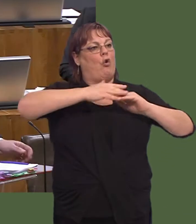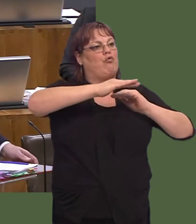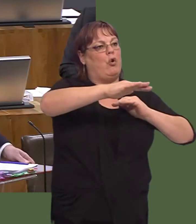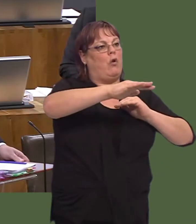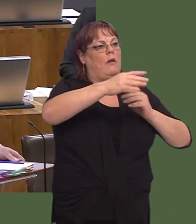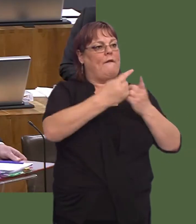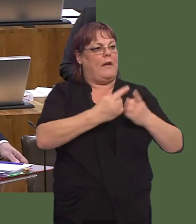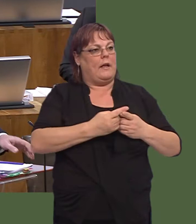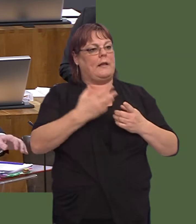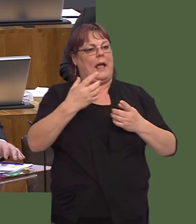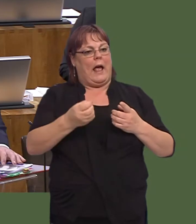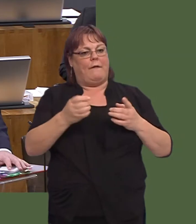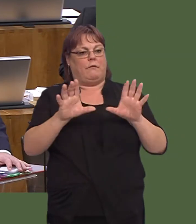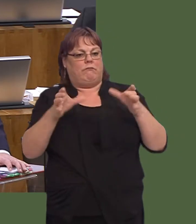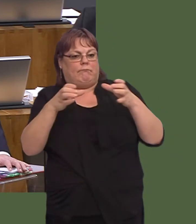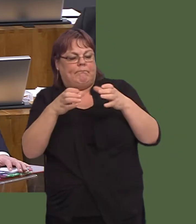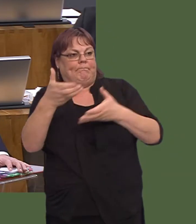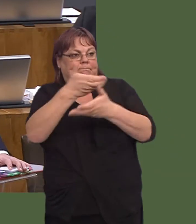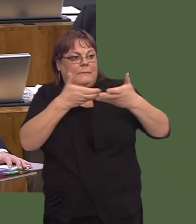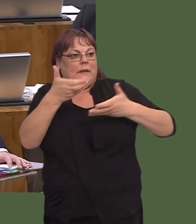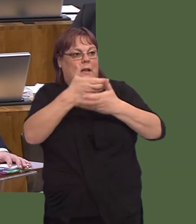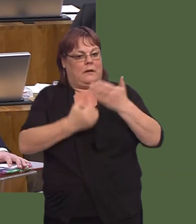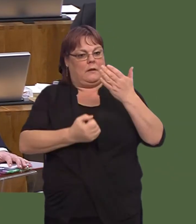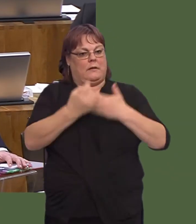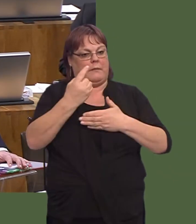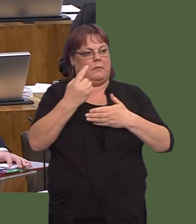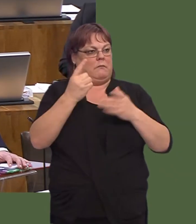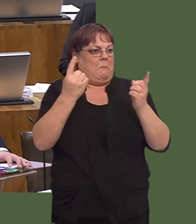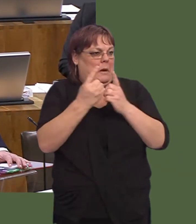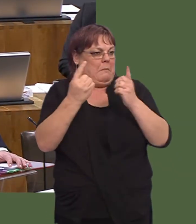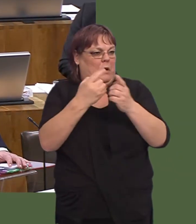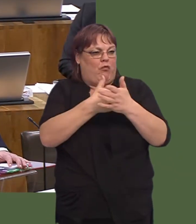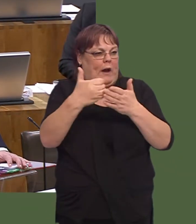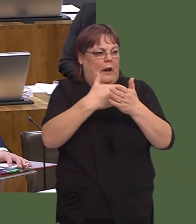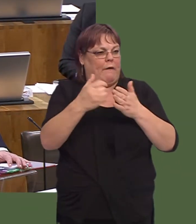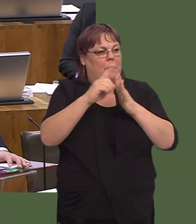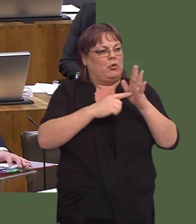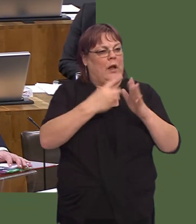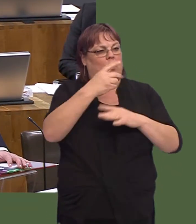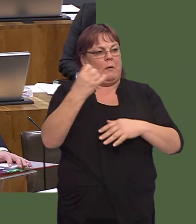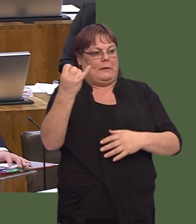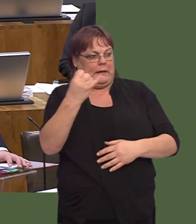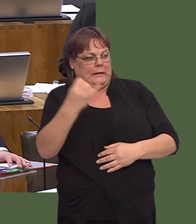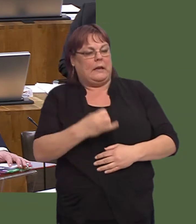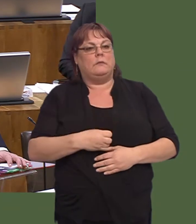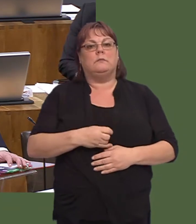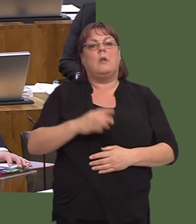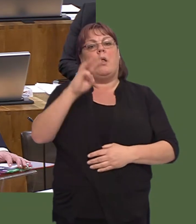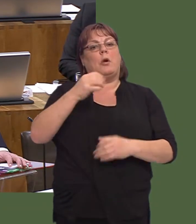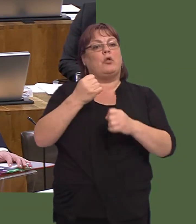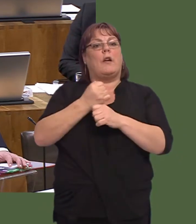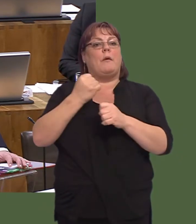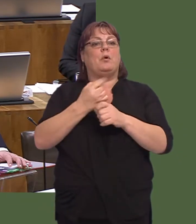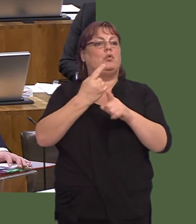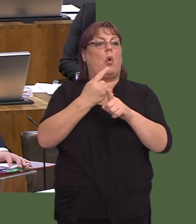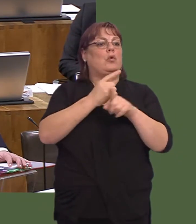Roundtable for her portfolio. It has met on a regular basis since July 2016, and the Welsh Government also engages with